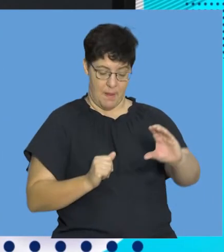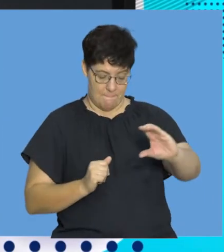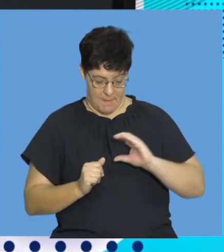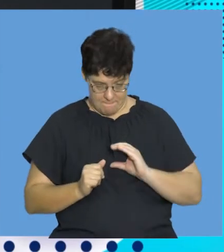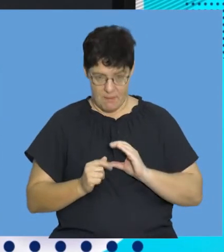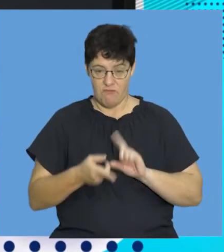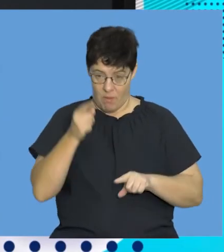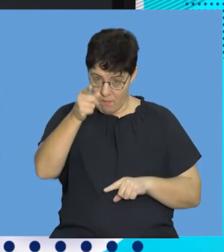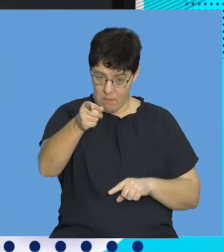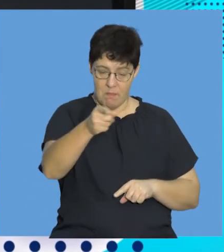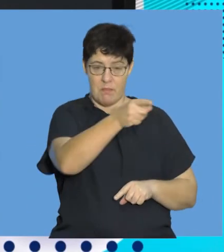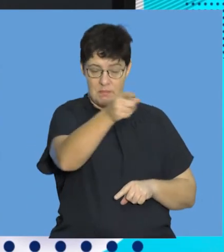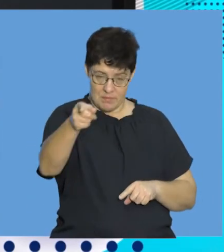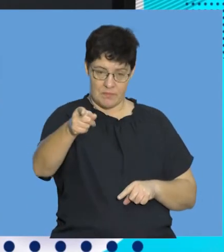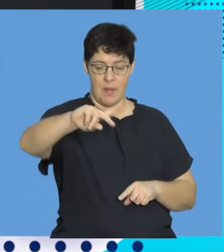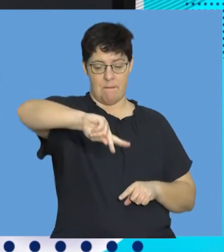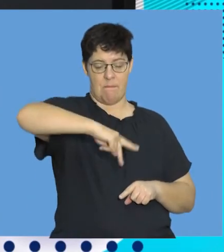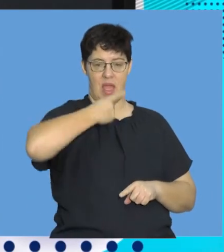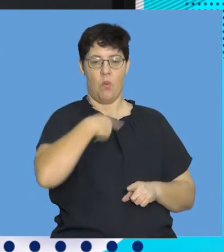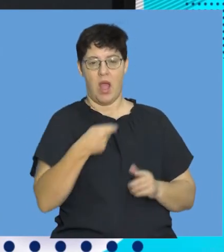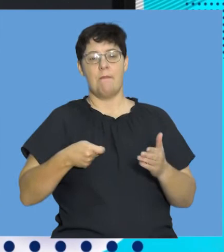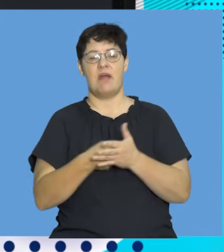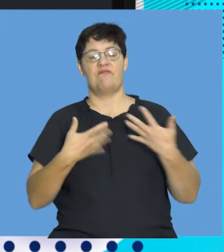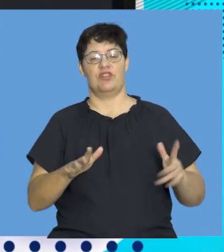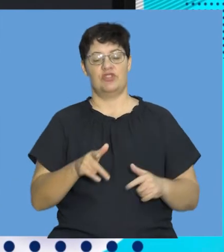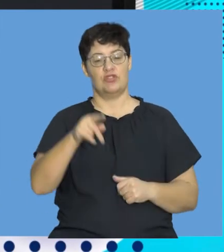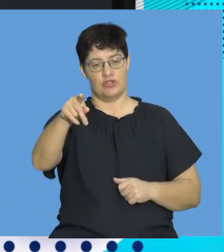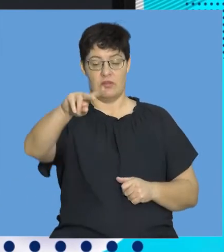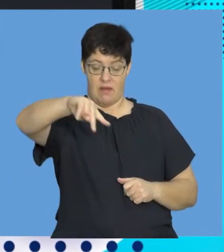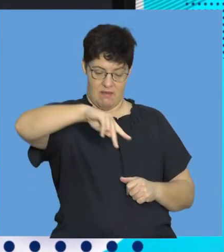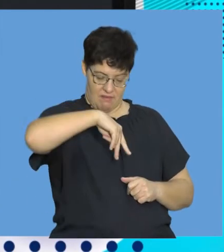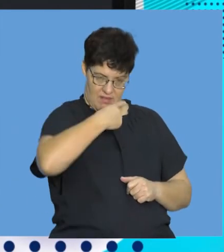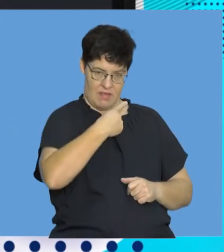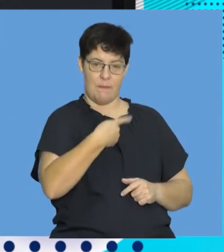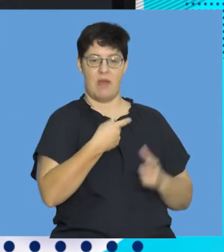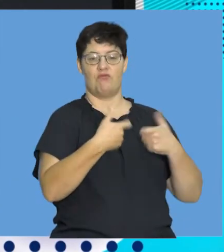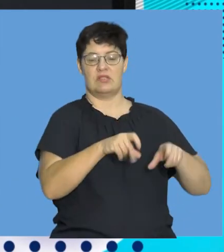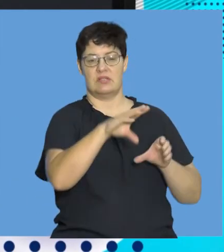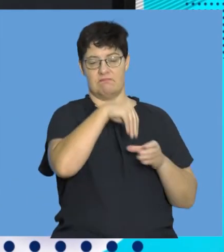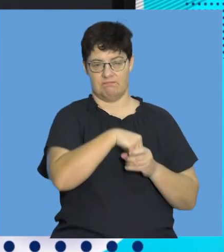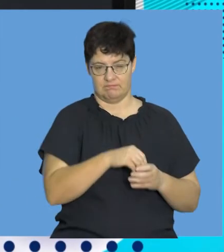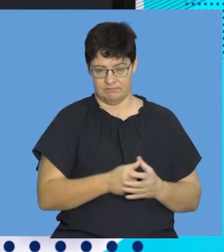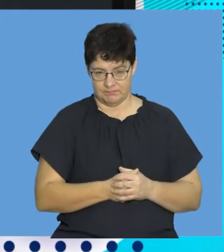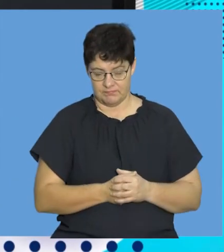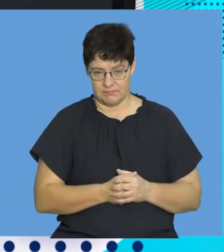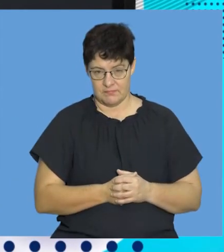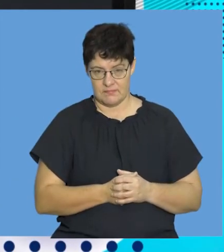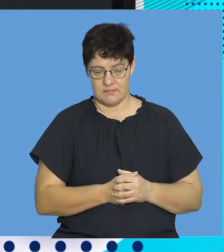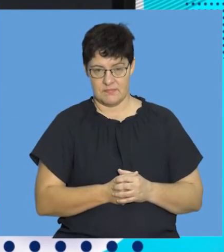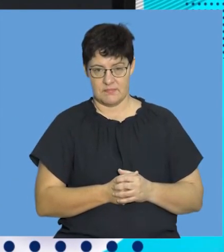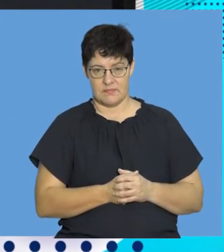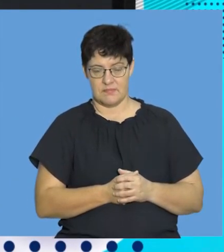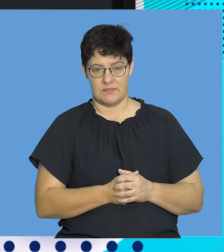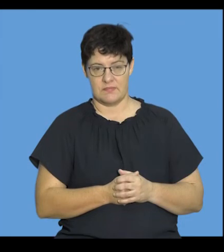receiving money from your debtors, which would actually then feed into your receipts. So keep that in